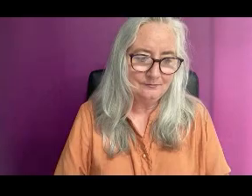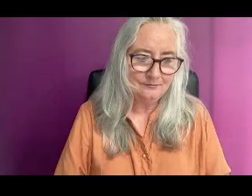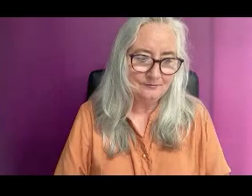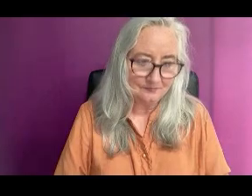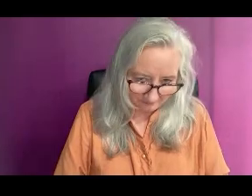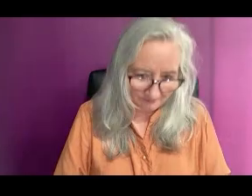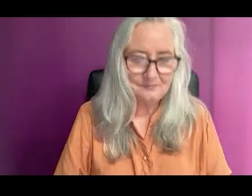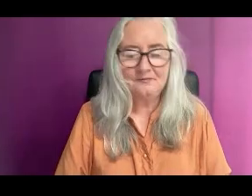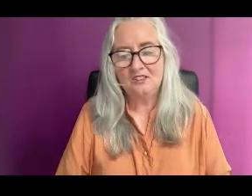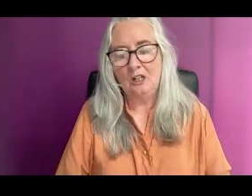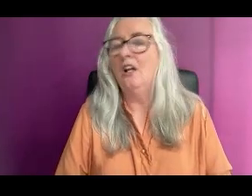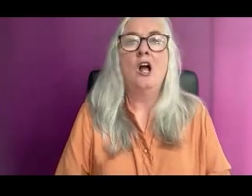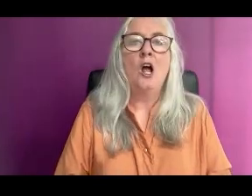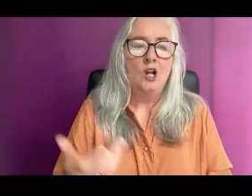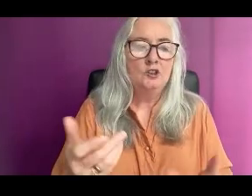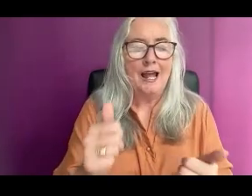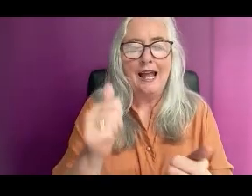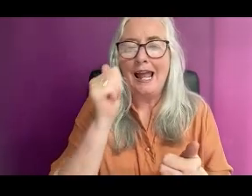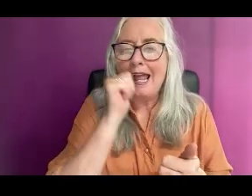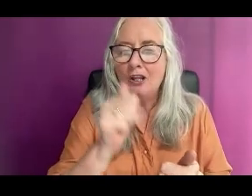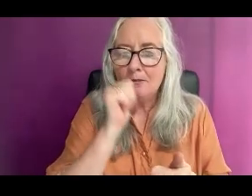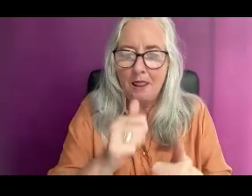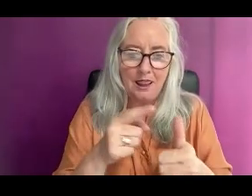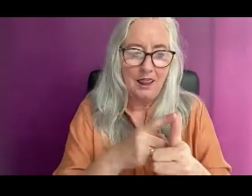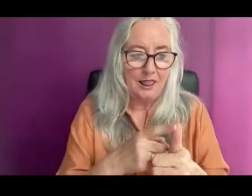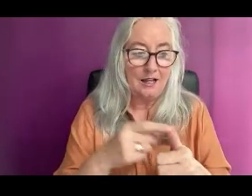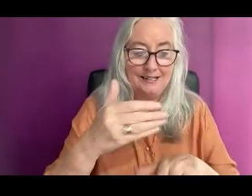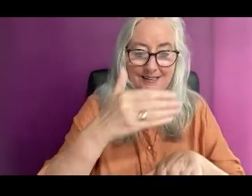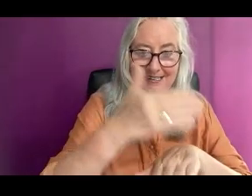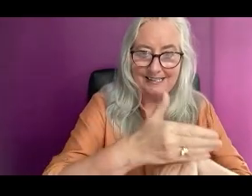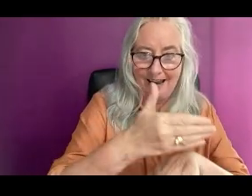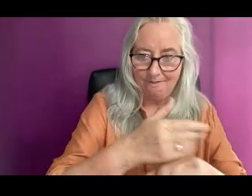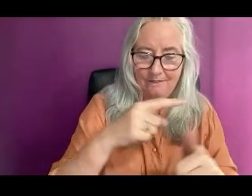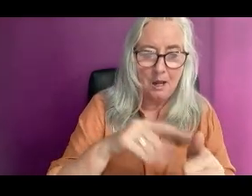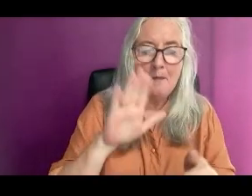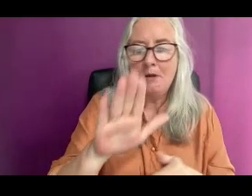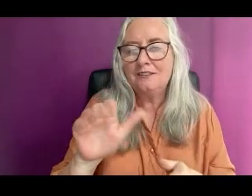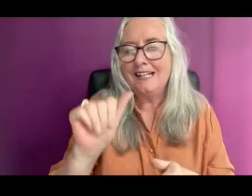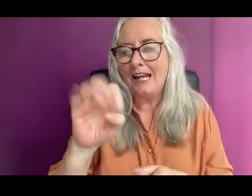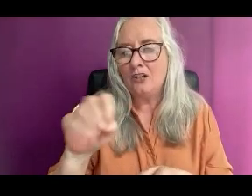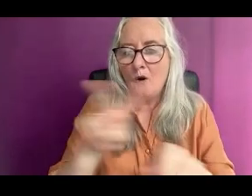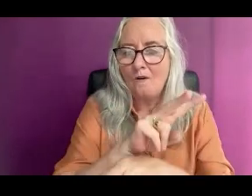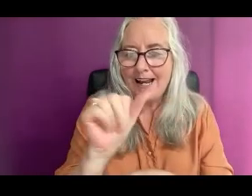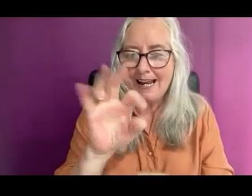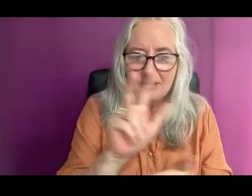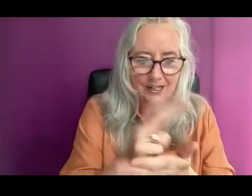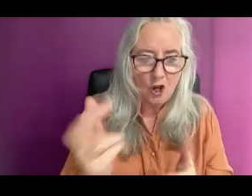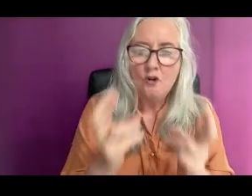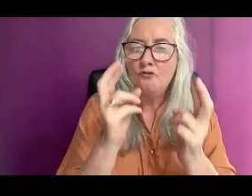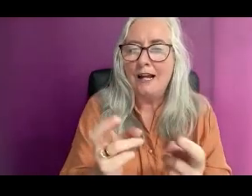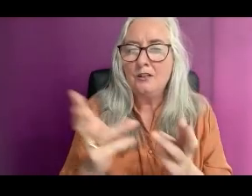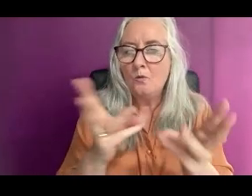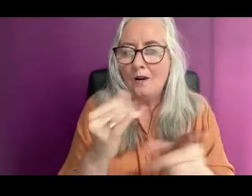Okay, so just in terms of eligibility, employees have to be over 18, the right to work in Ireland,